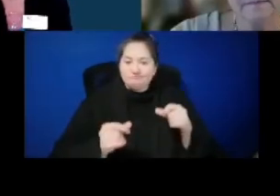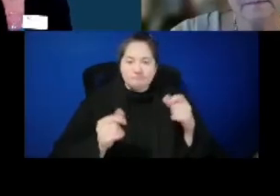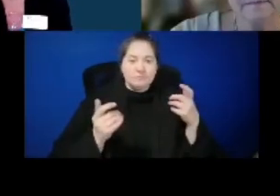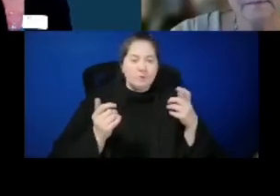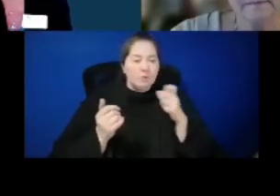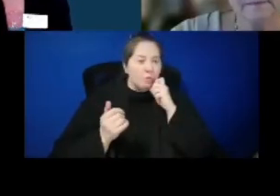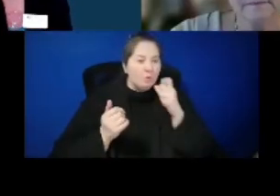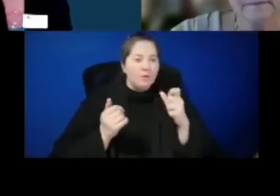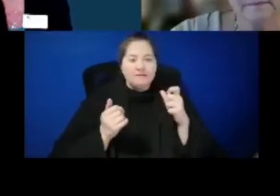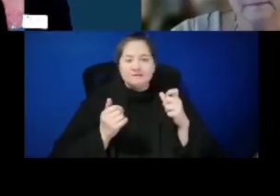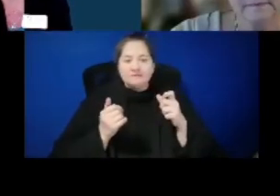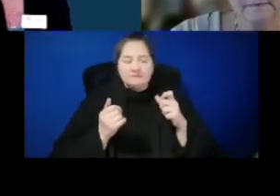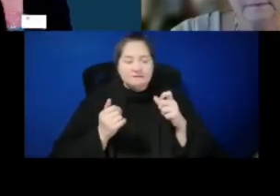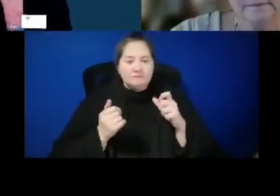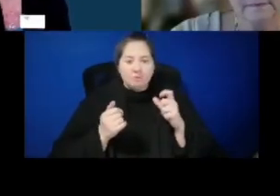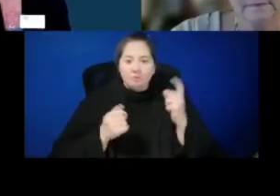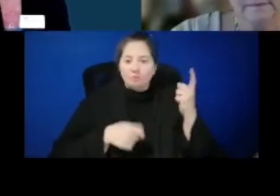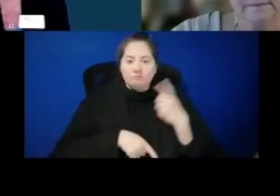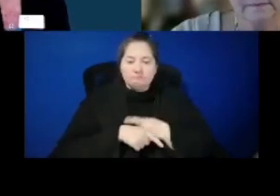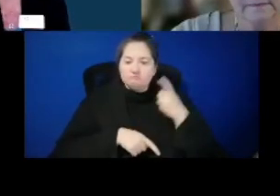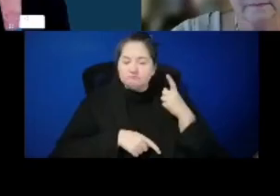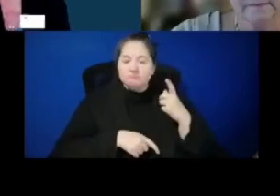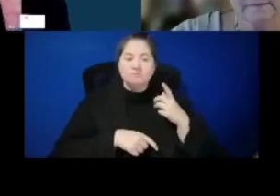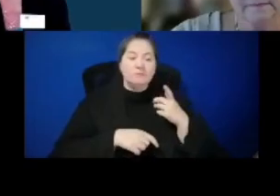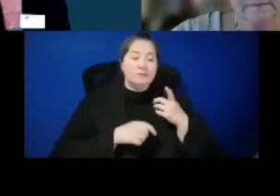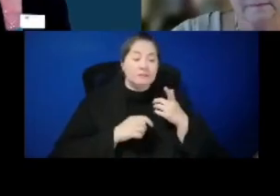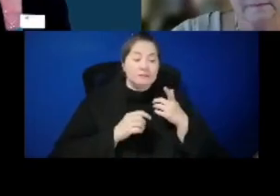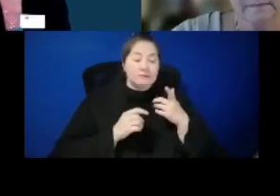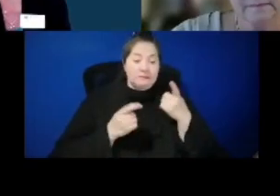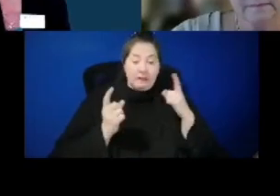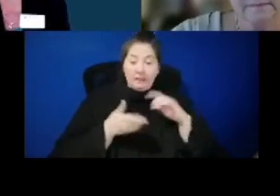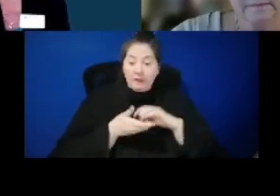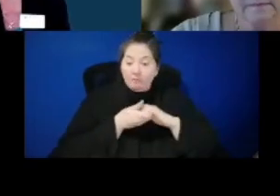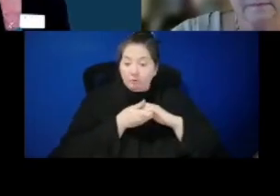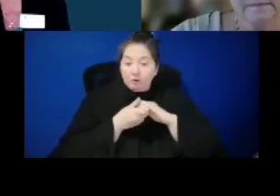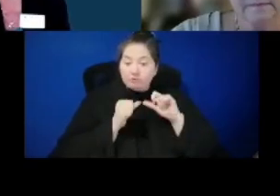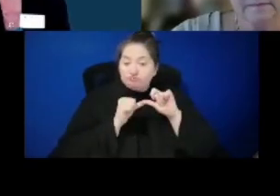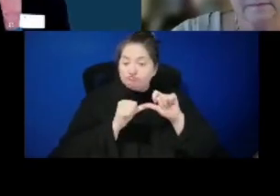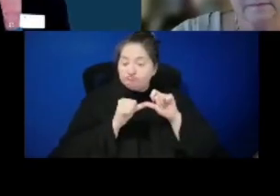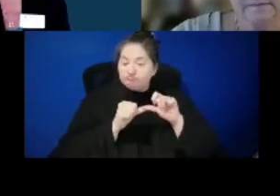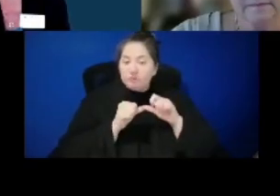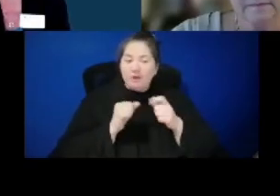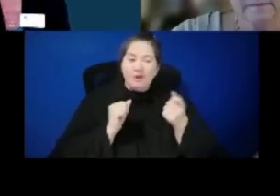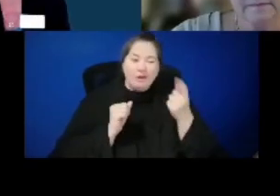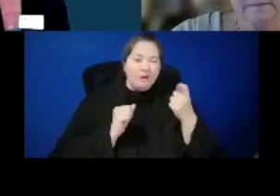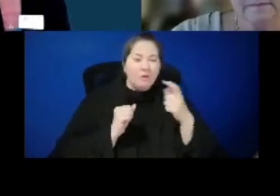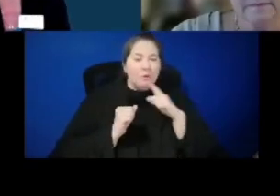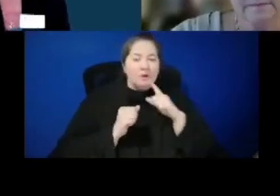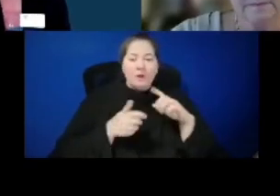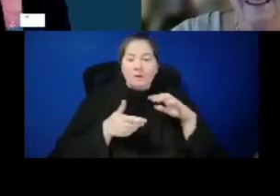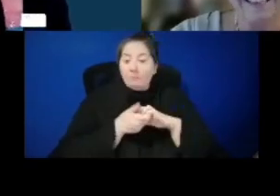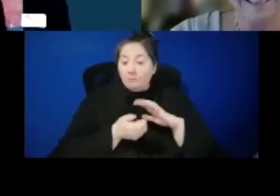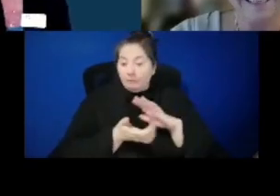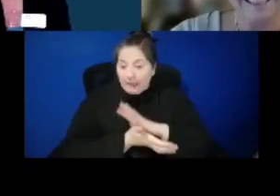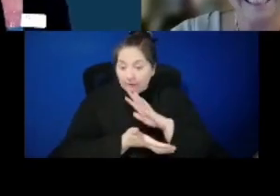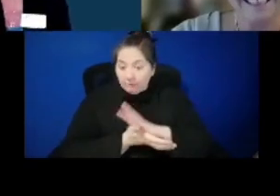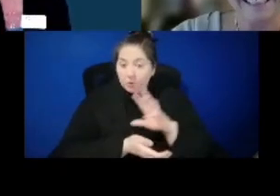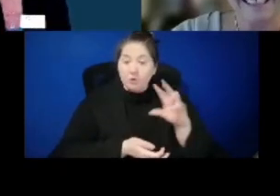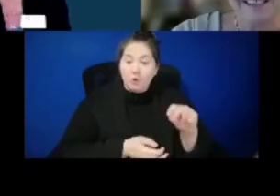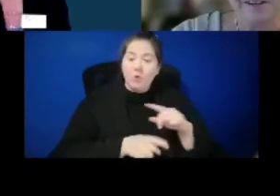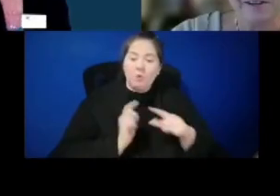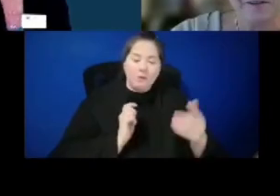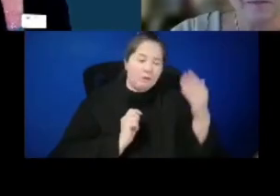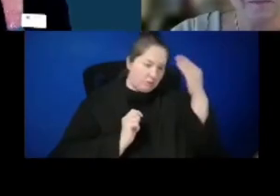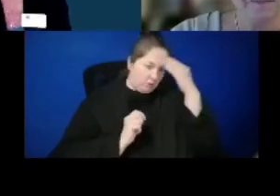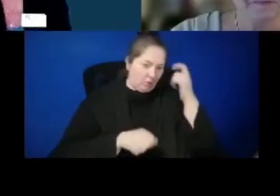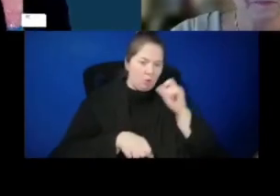wasn't static. The collaboration is continuing, even though we're not really partners on paper. We know that